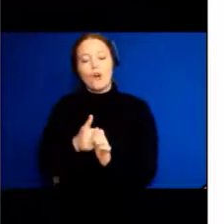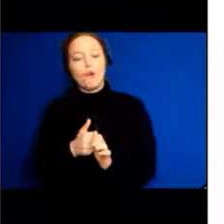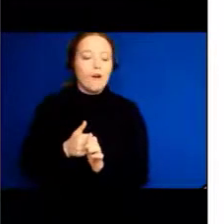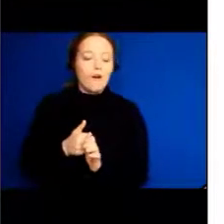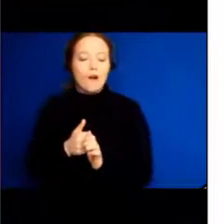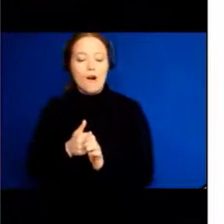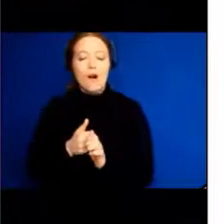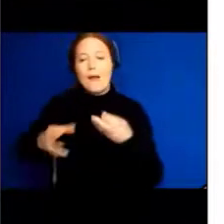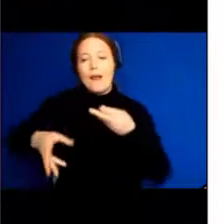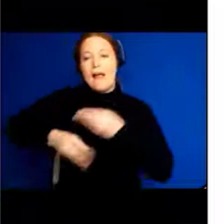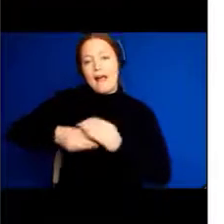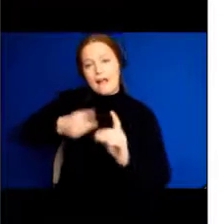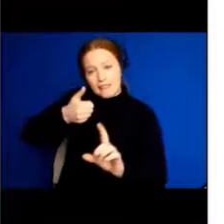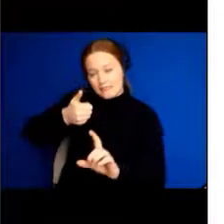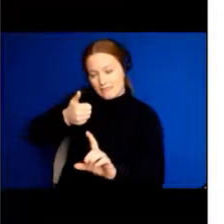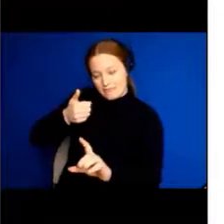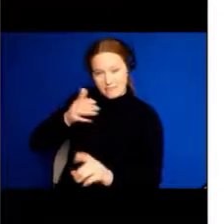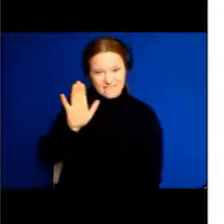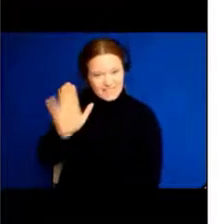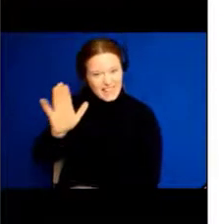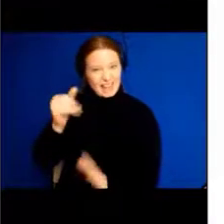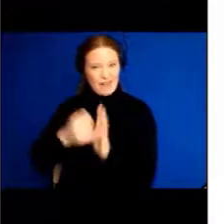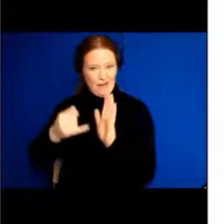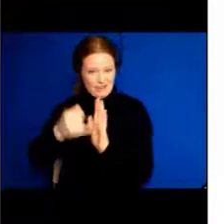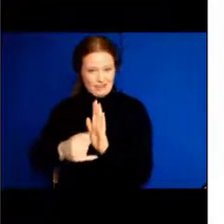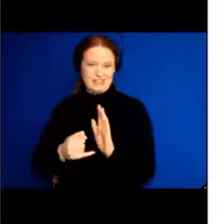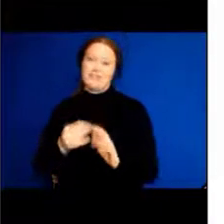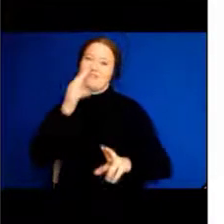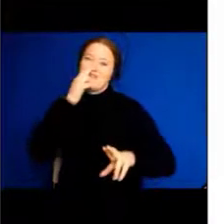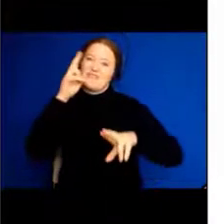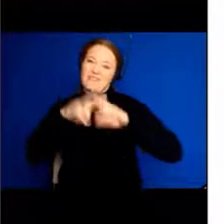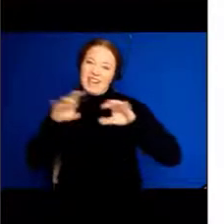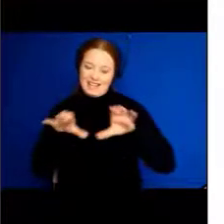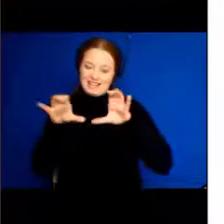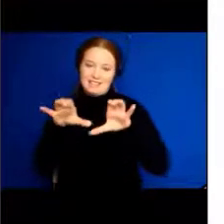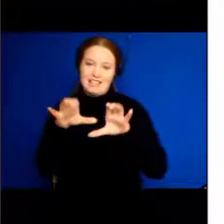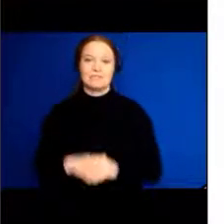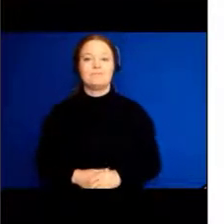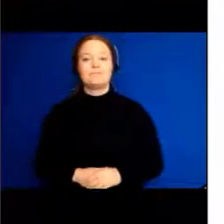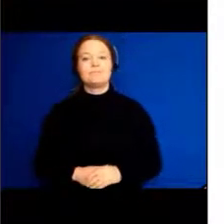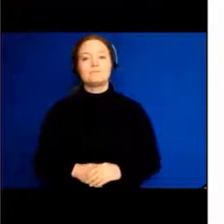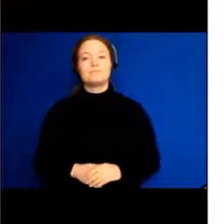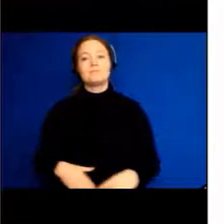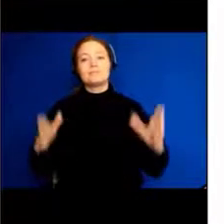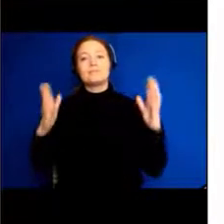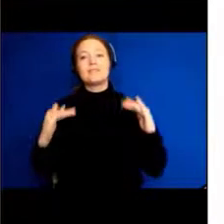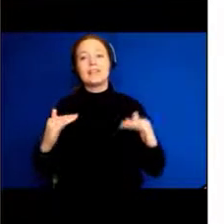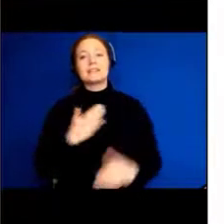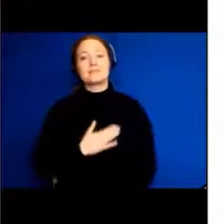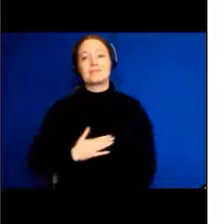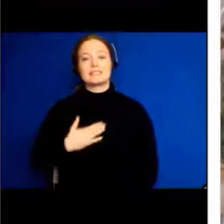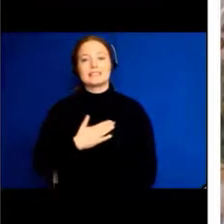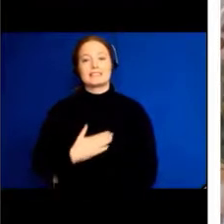mark on it. So that was a lot of fun. Next slide, please.